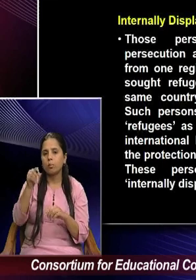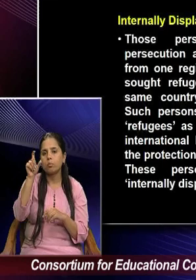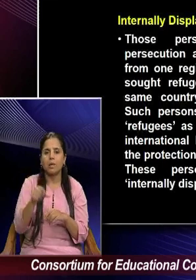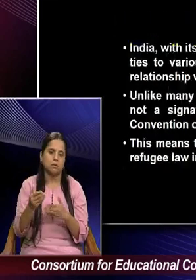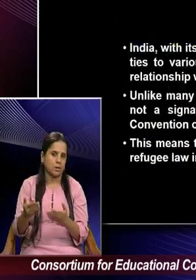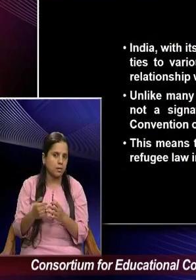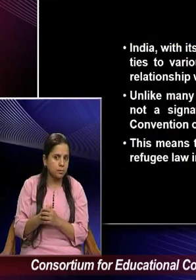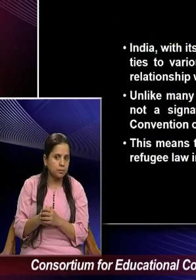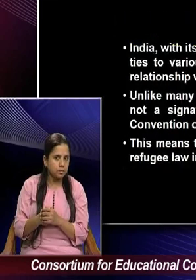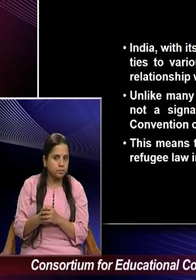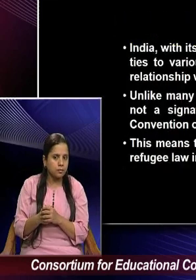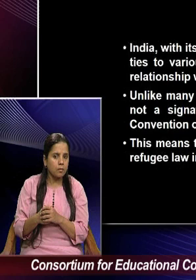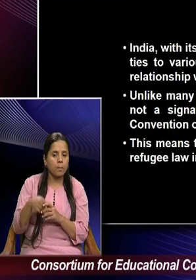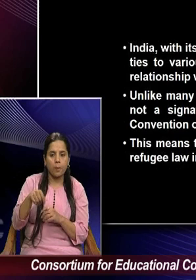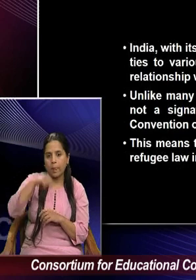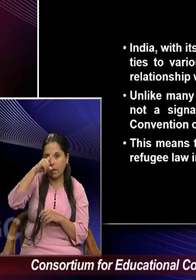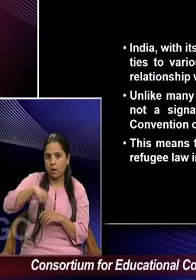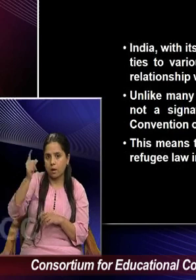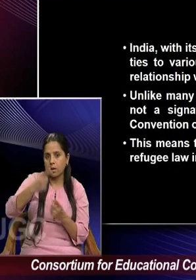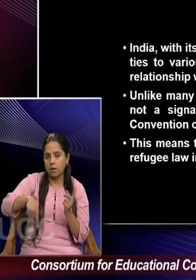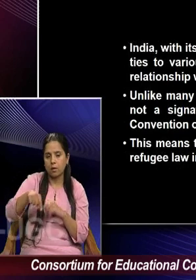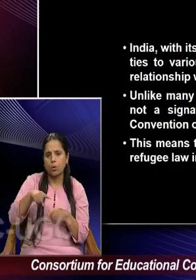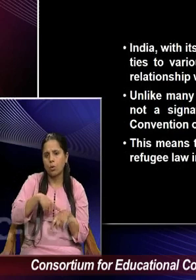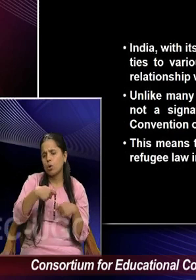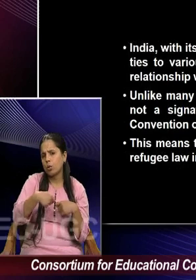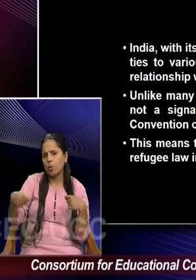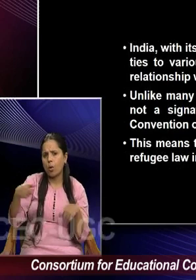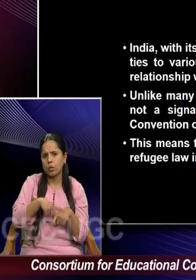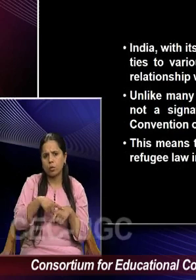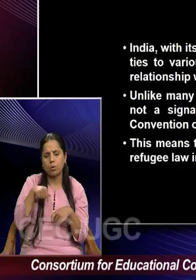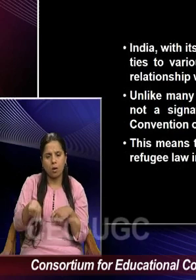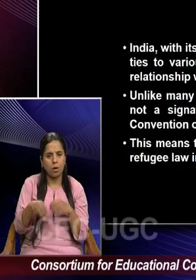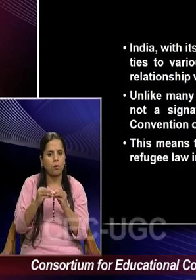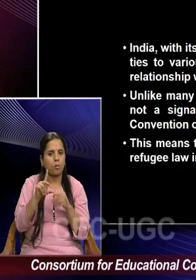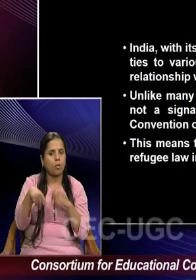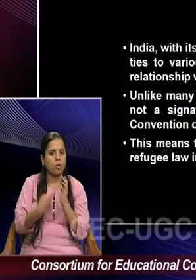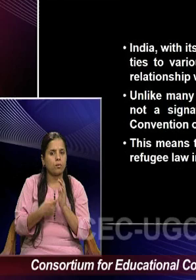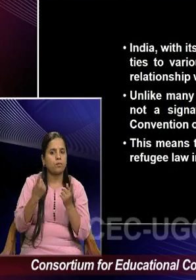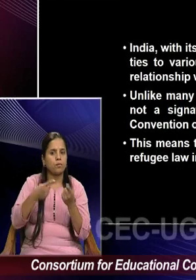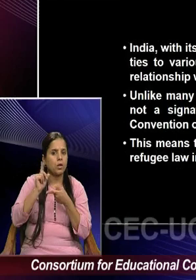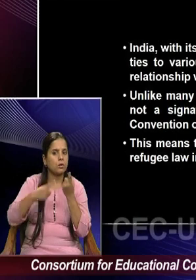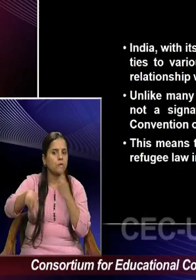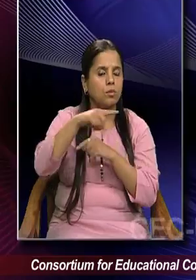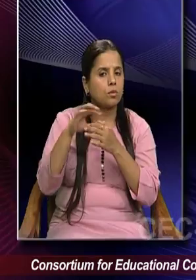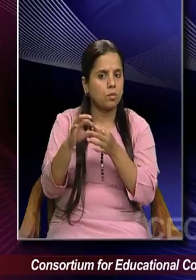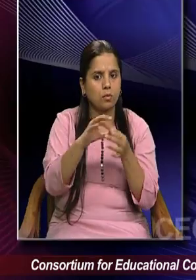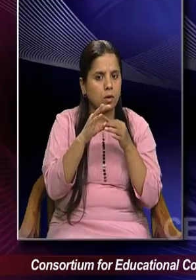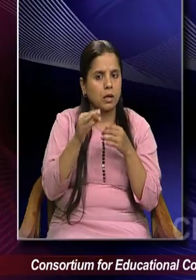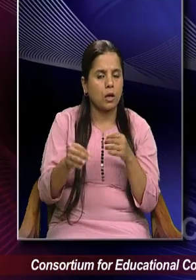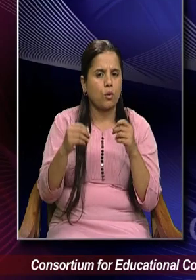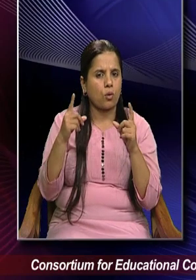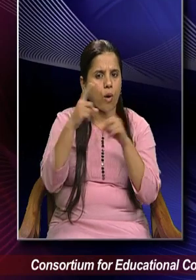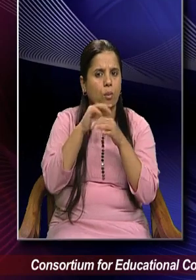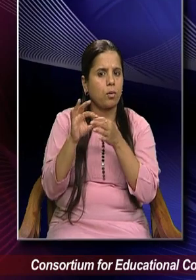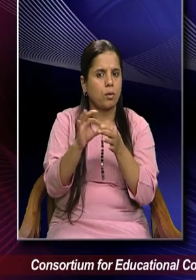persons. India, with its long borders and historical ties to various regions, has a complex